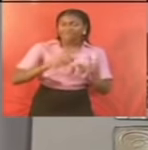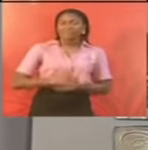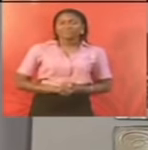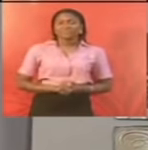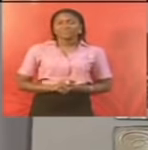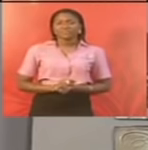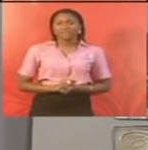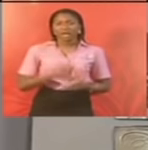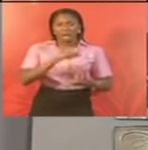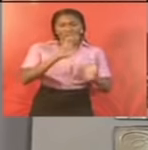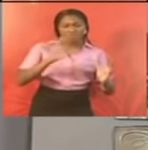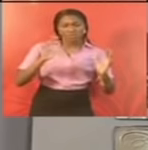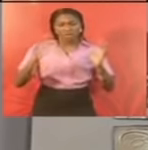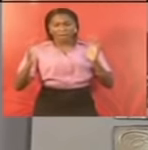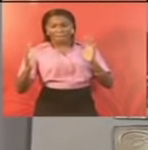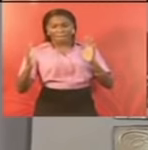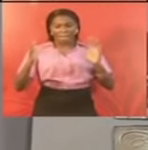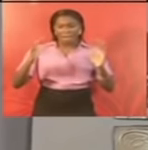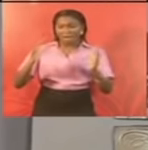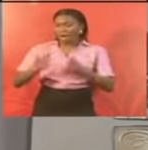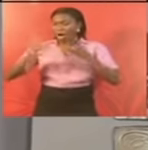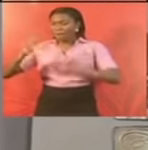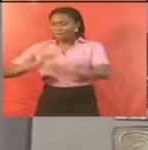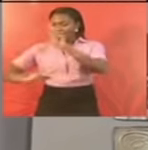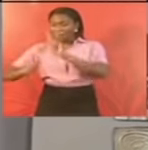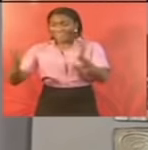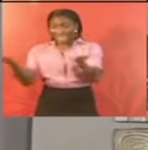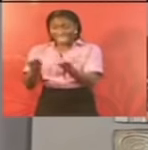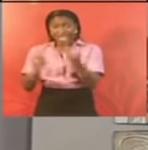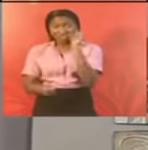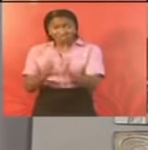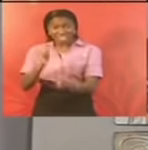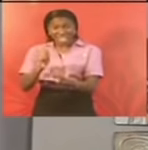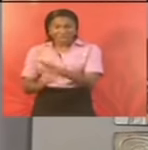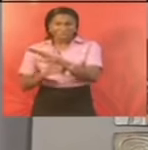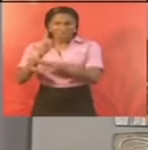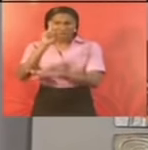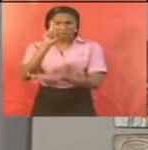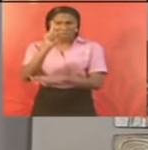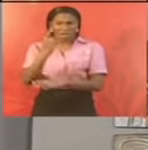total population of 1.3 million people, I think